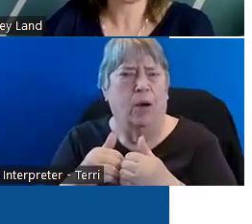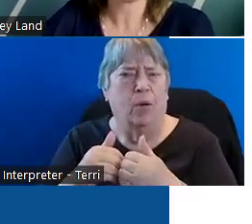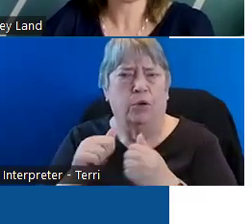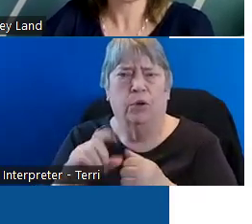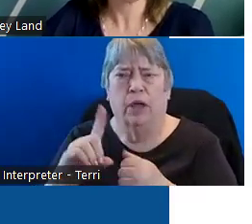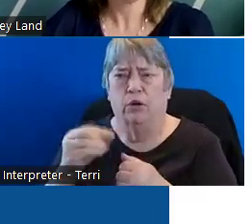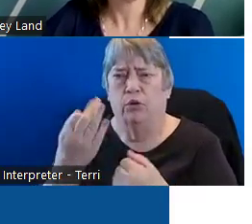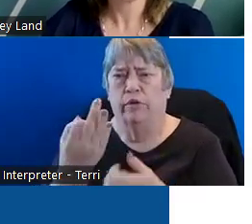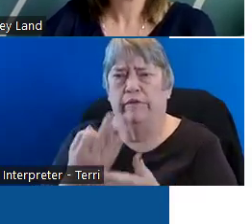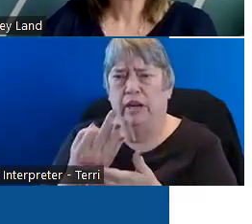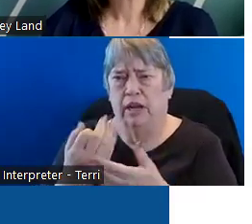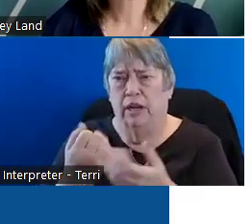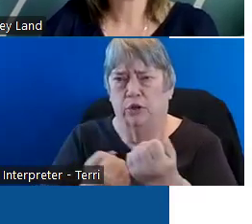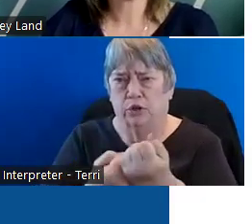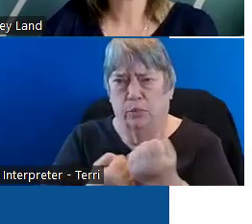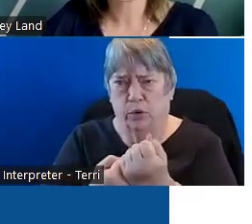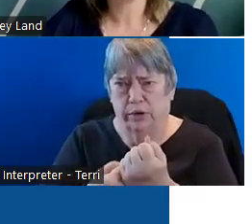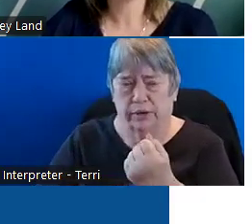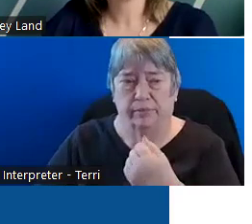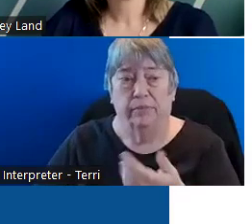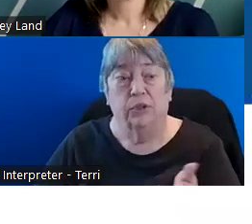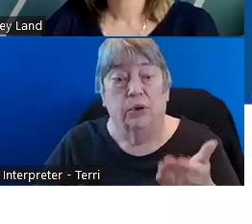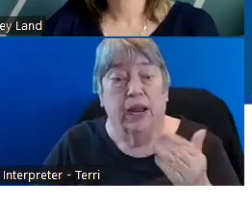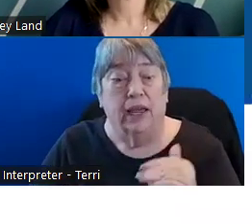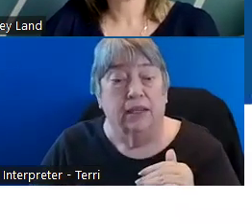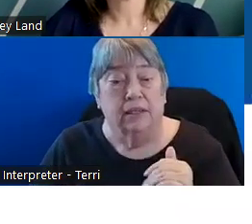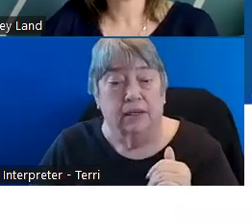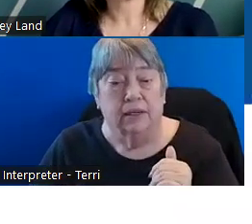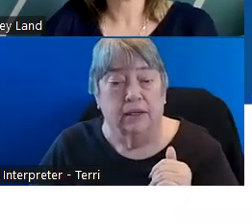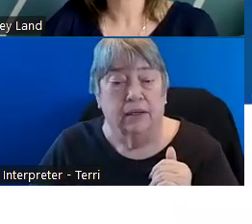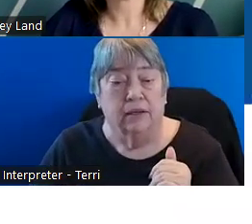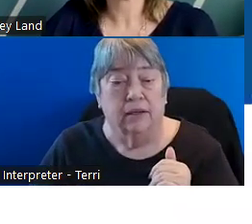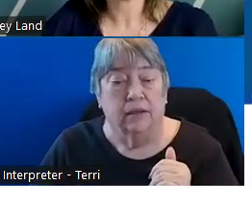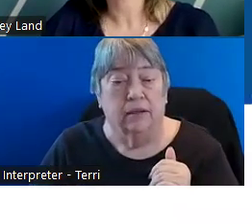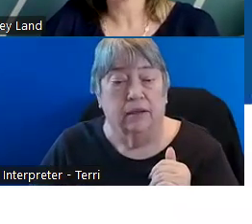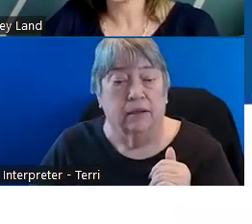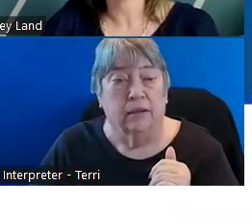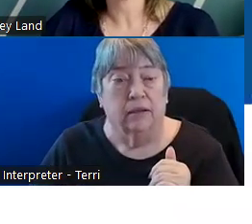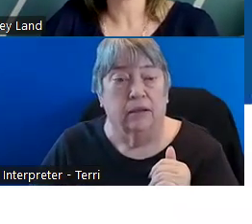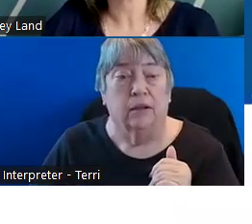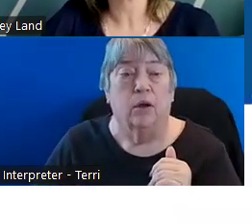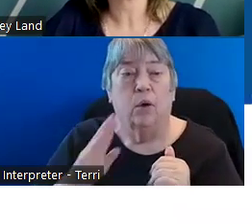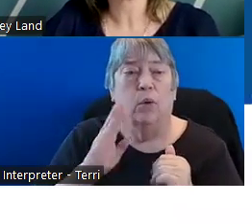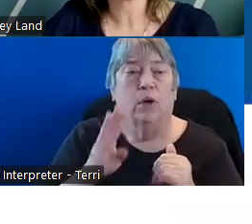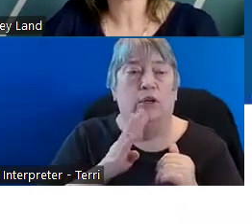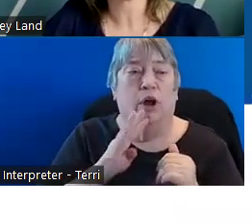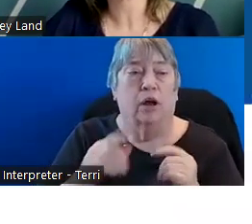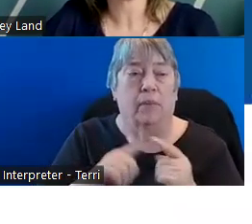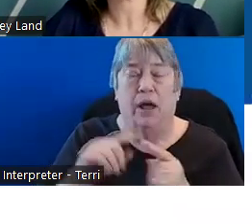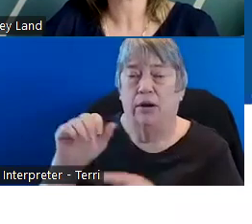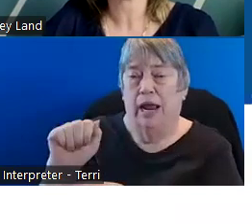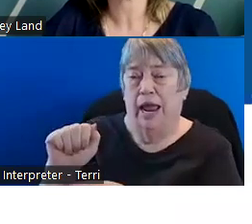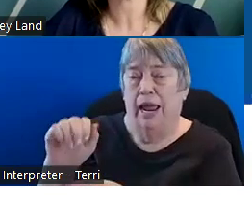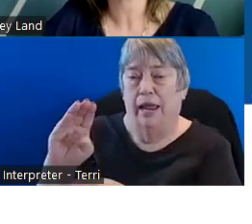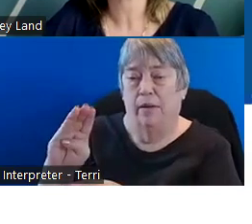individual. So on the next slide, we're going to talk about an ABLE account, or an Achieving a Better